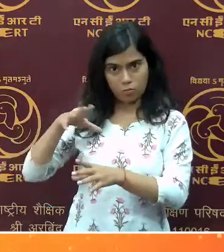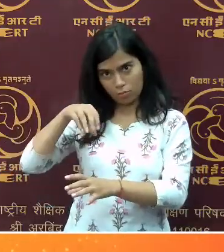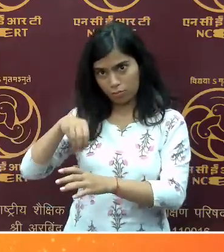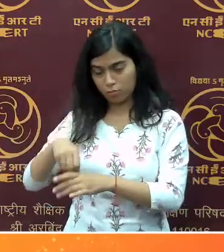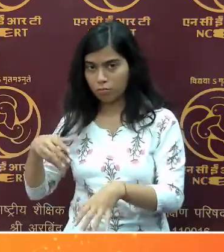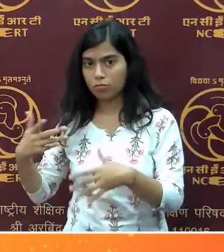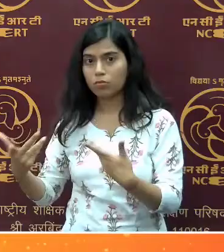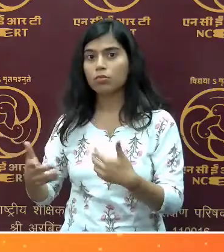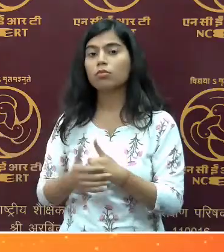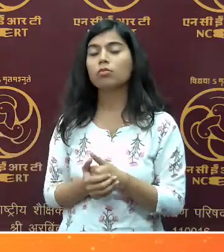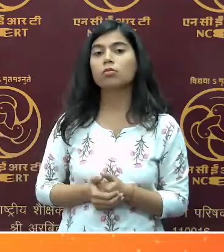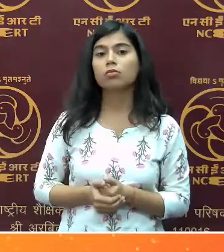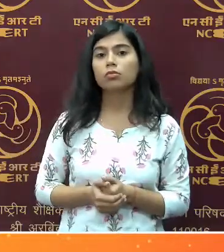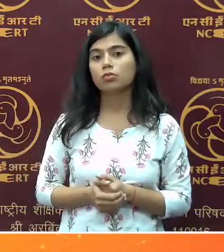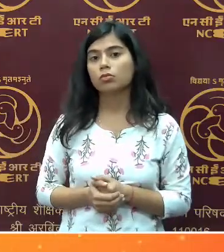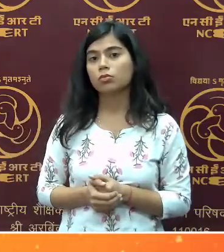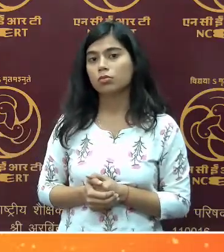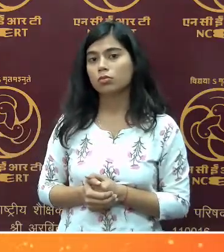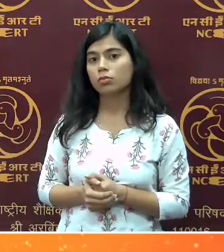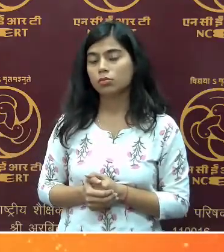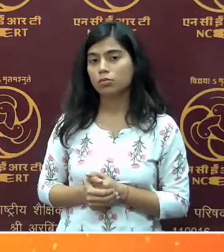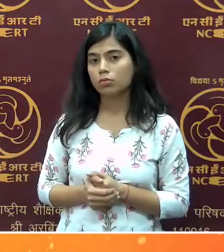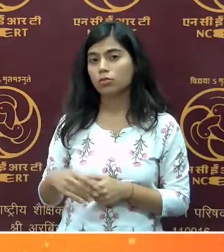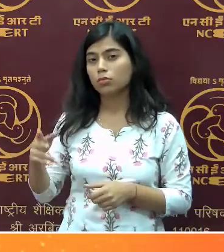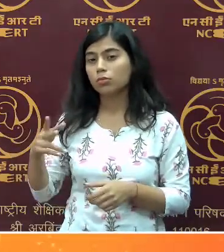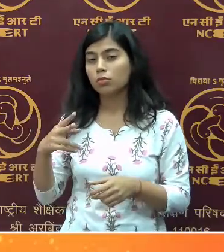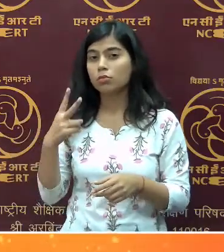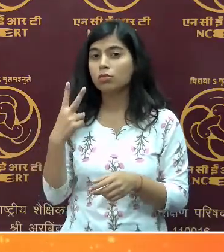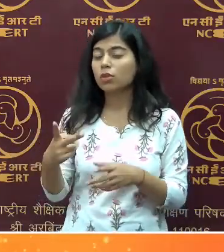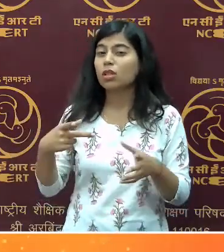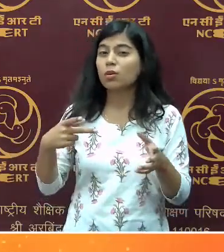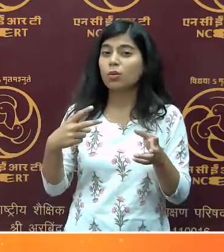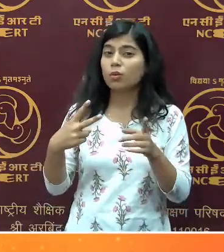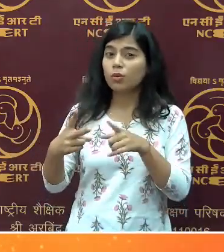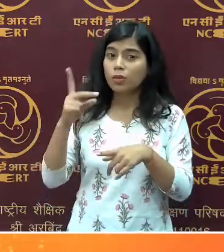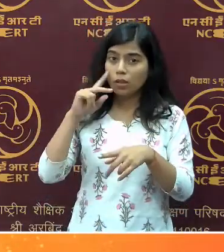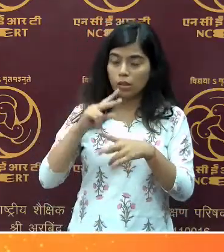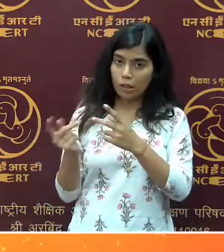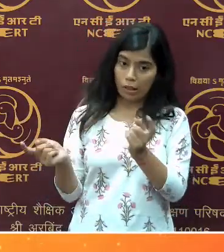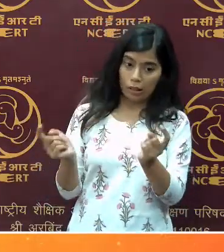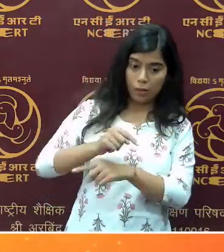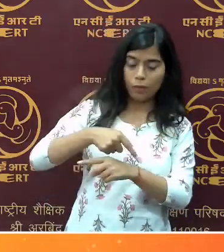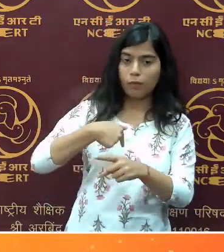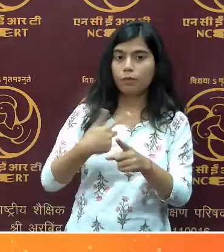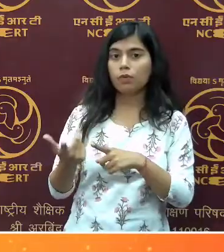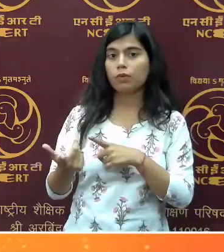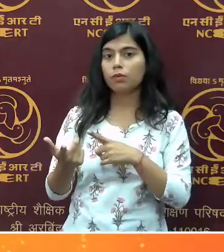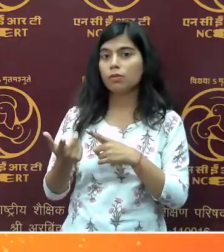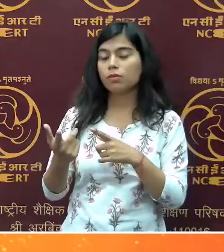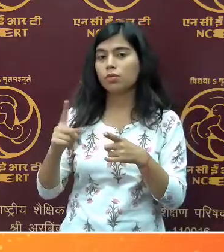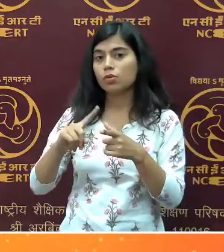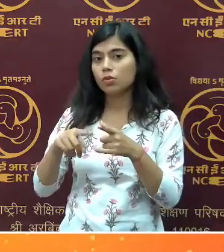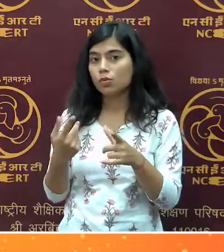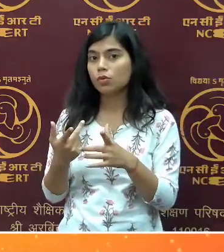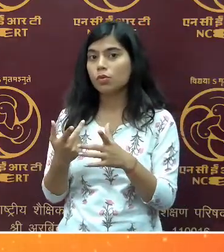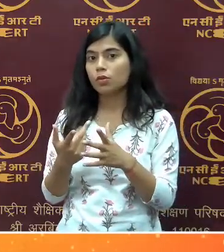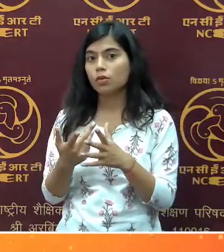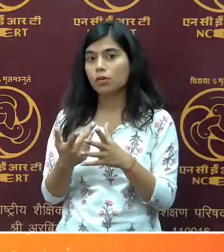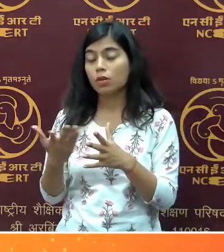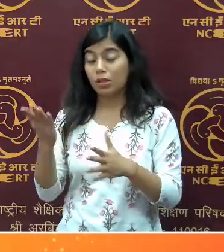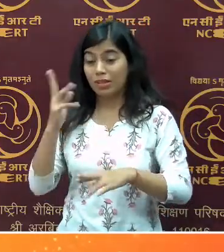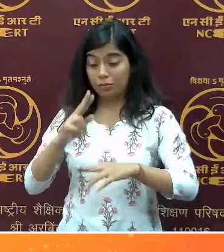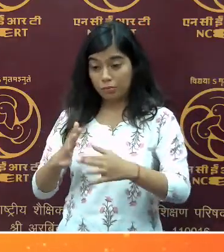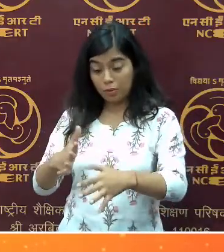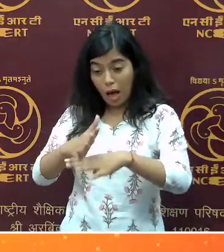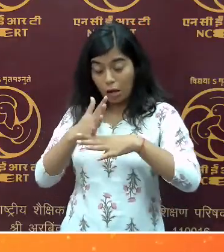for writs. So, through writs we can seek remedy against any kind of jeopardy, any kind of harm that